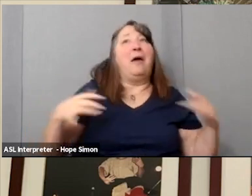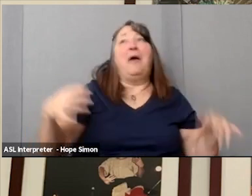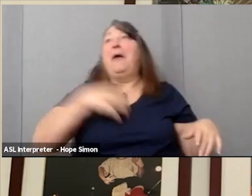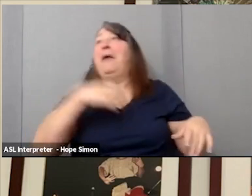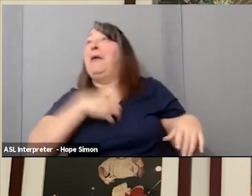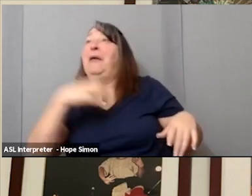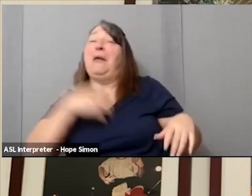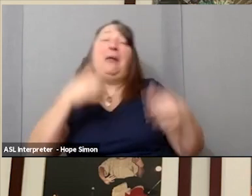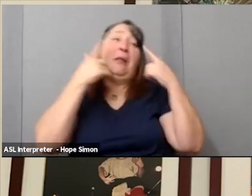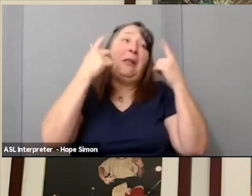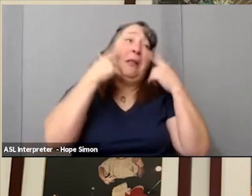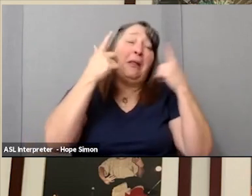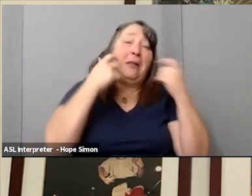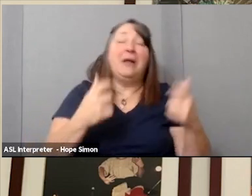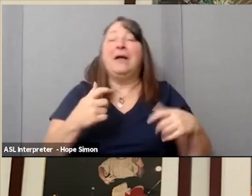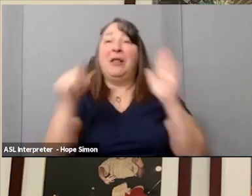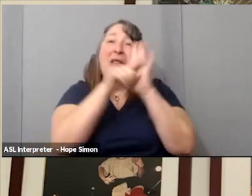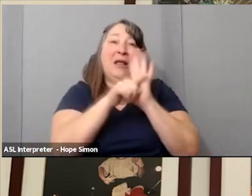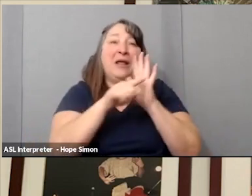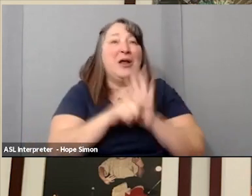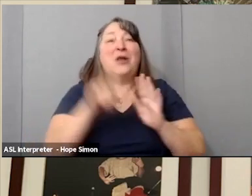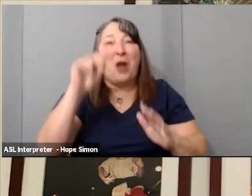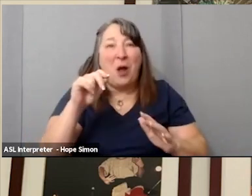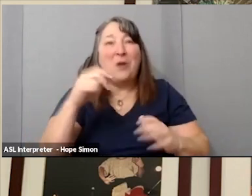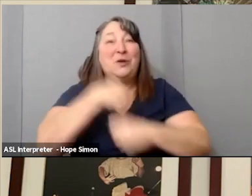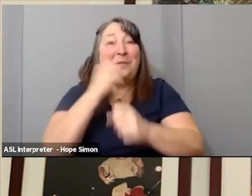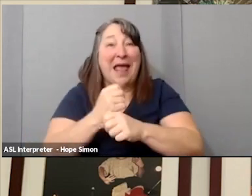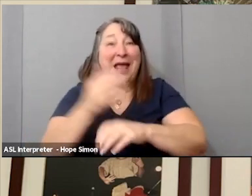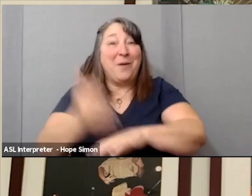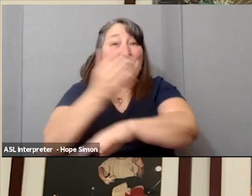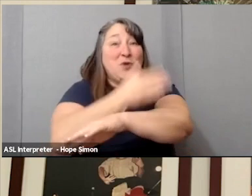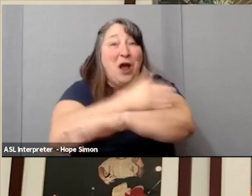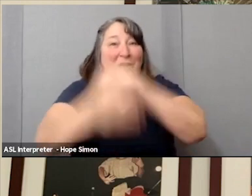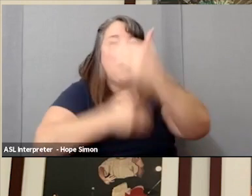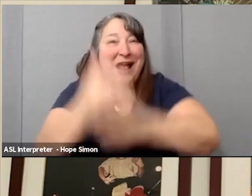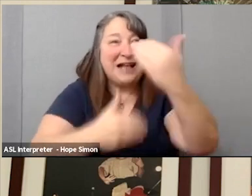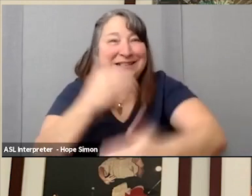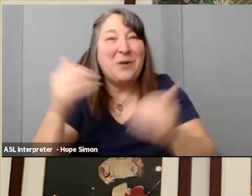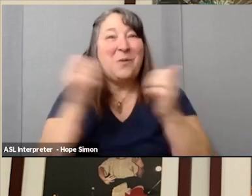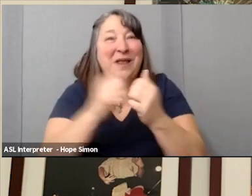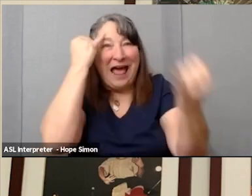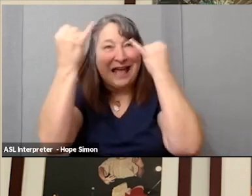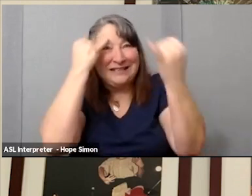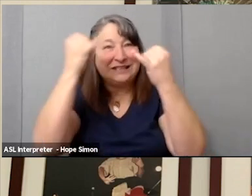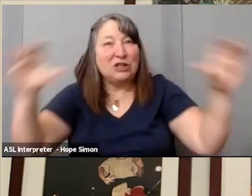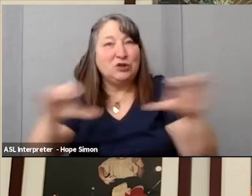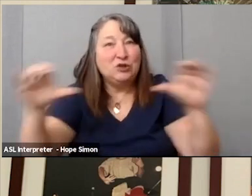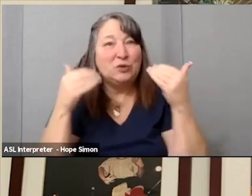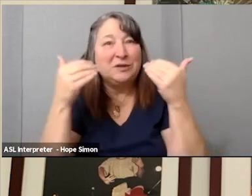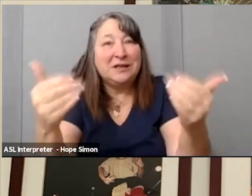make progress by implementing ideas." And although it was started in 1926, Black history, it's not a month.